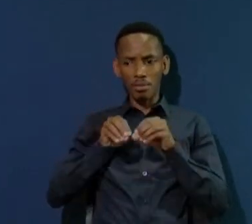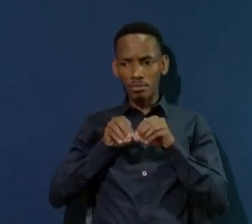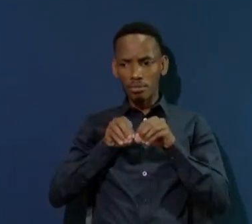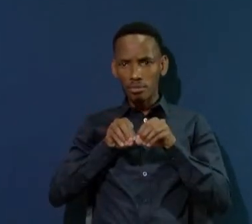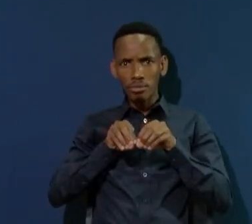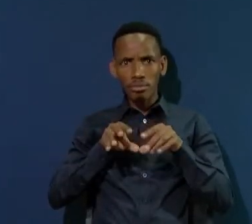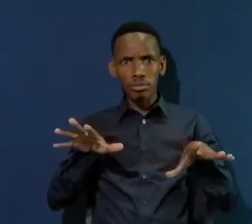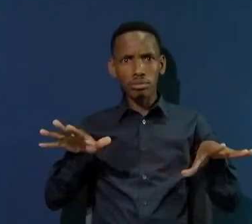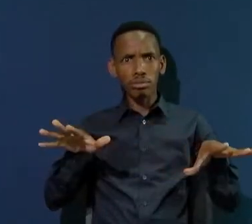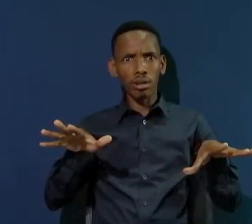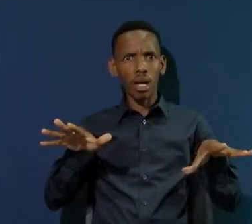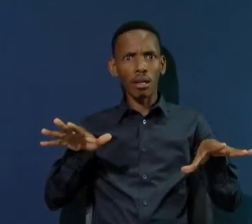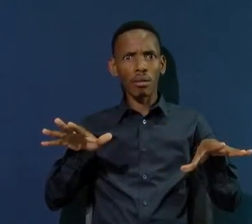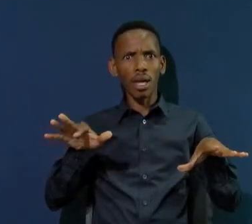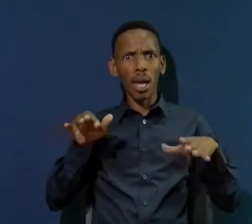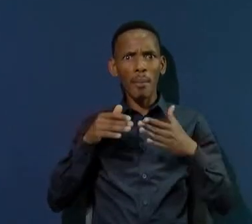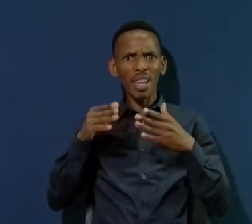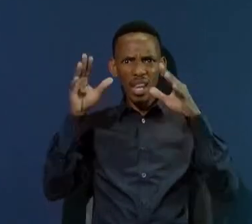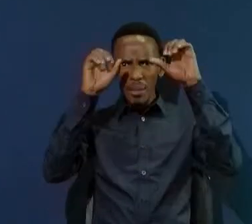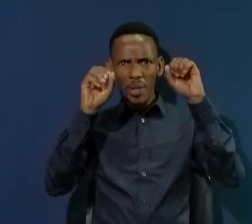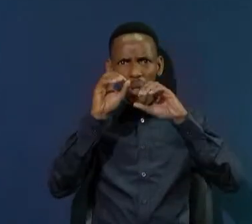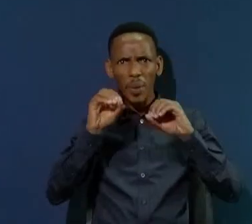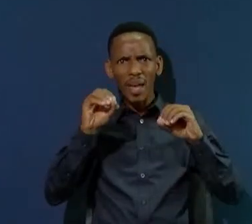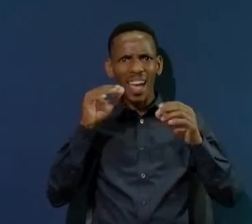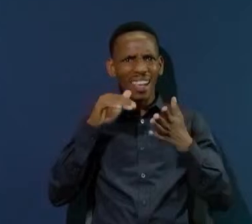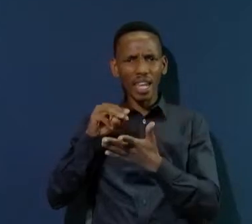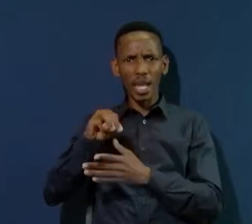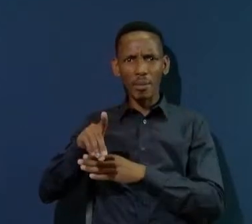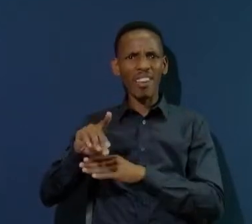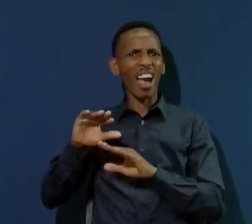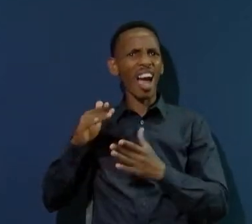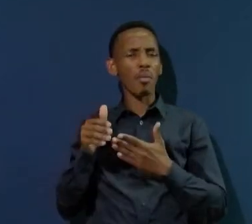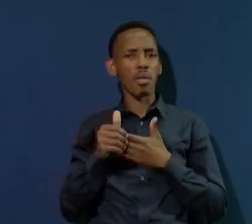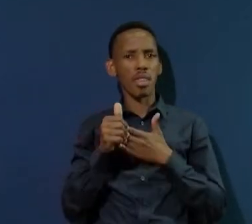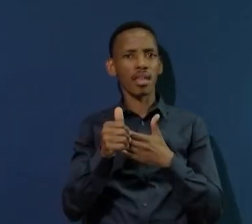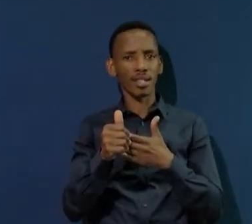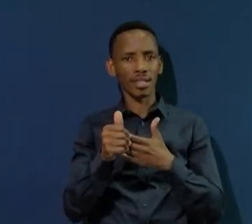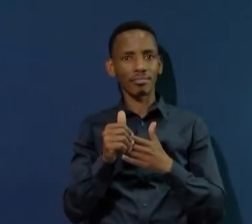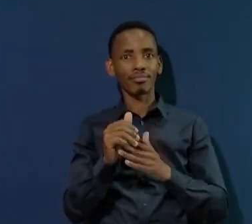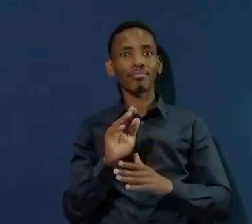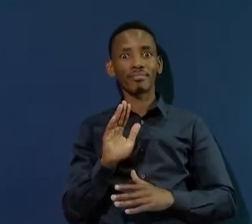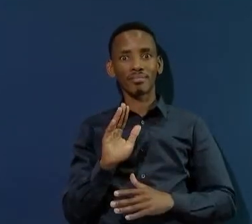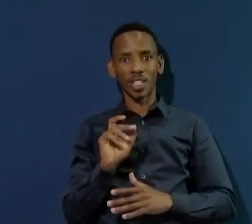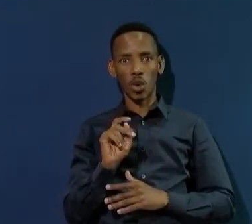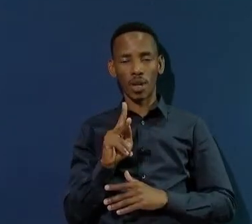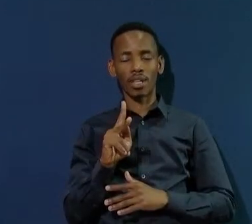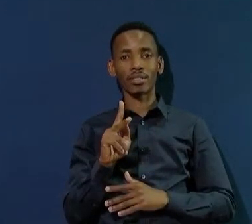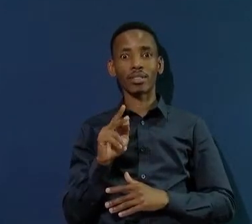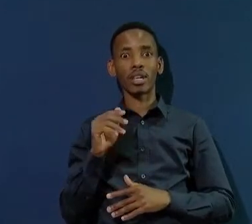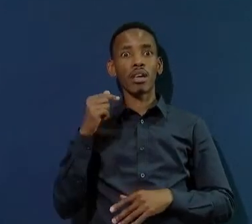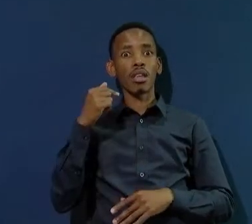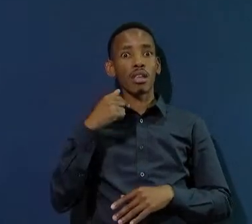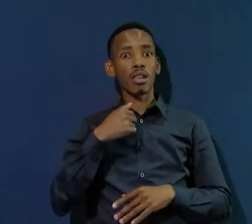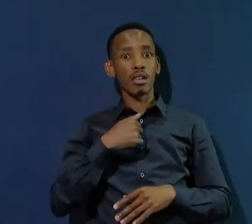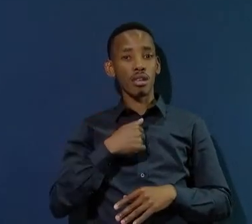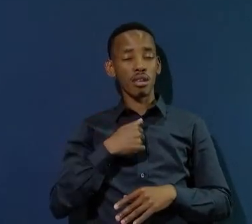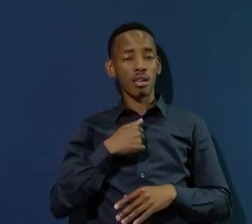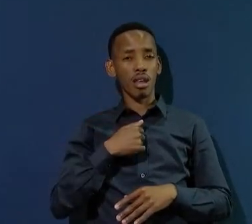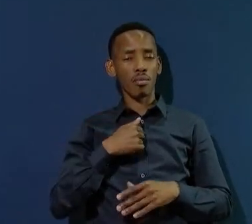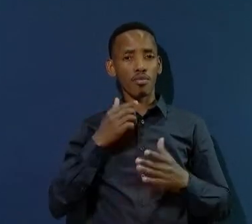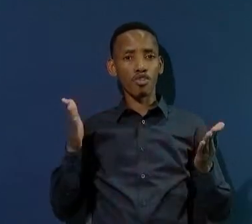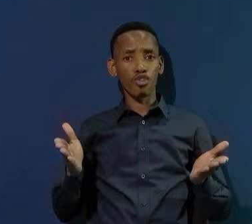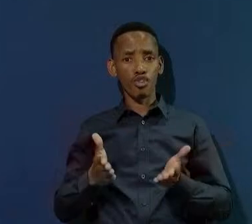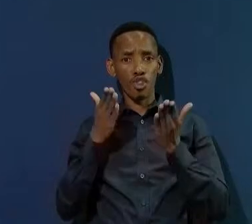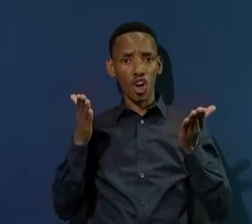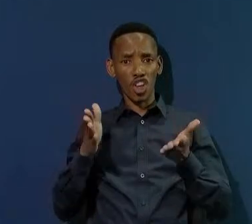le barong ba gago ba teng emma ke tswele ka go le rotloetsa gore le romelle melaetsa gone ka